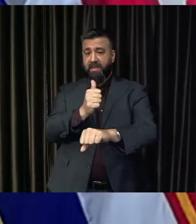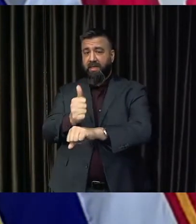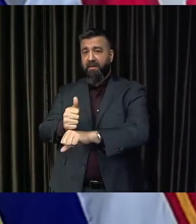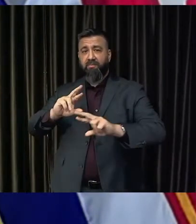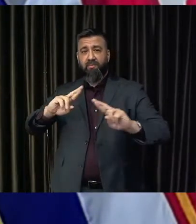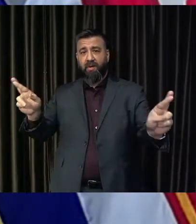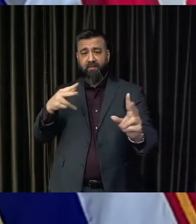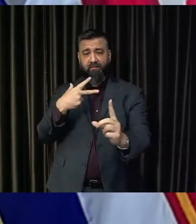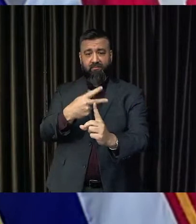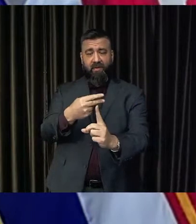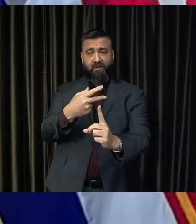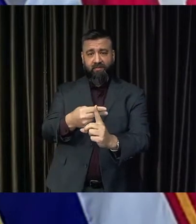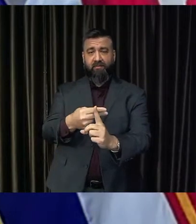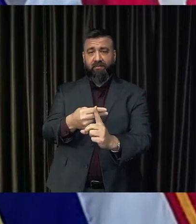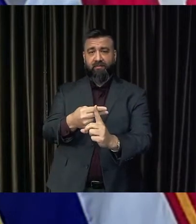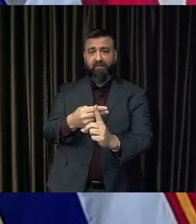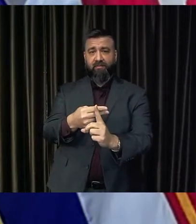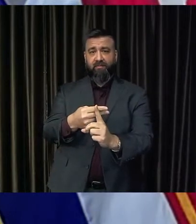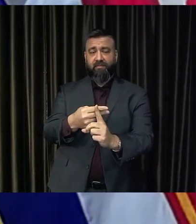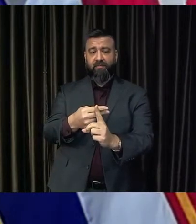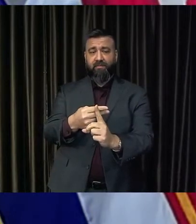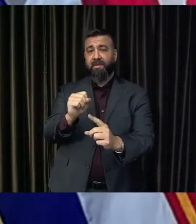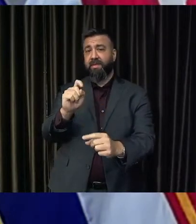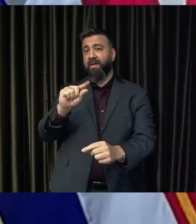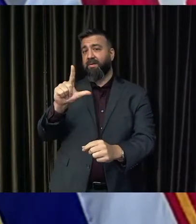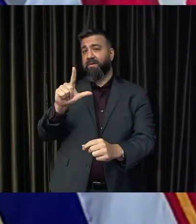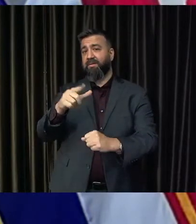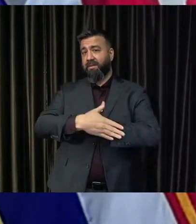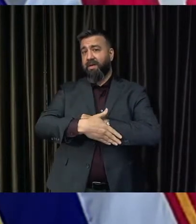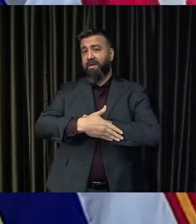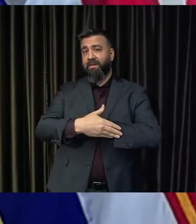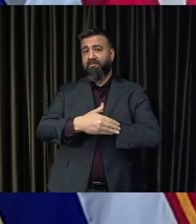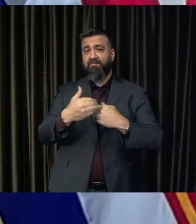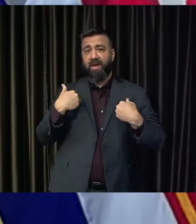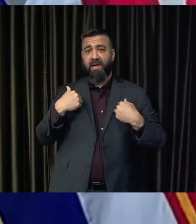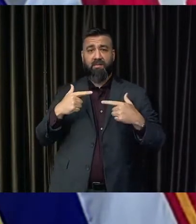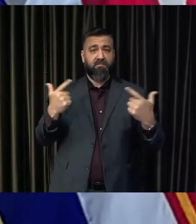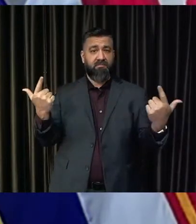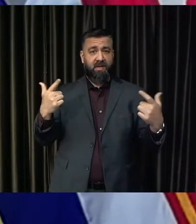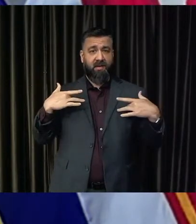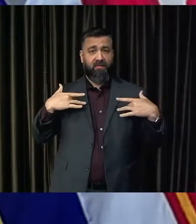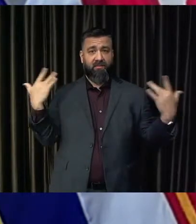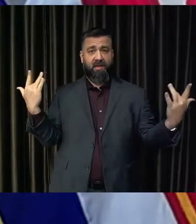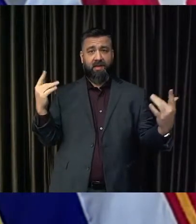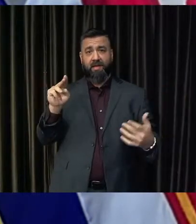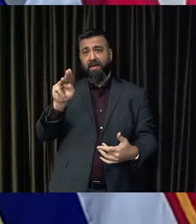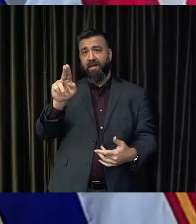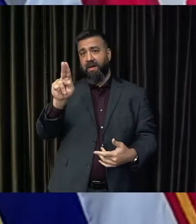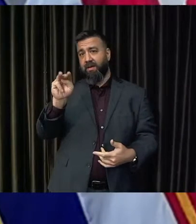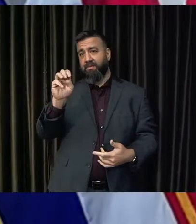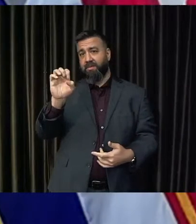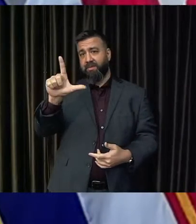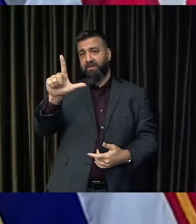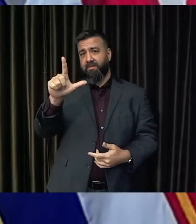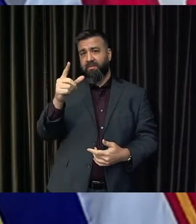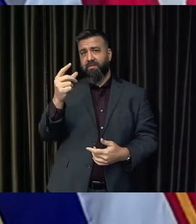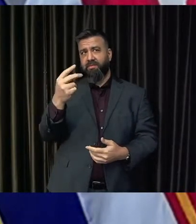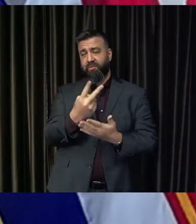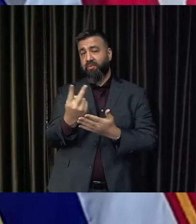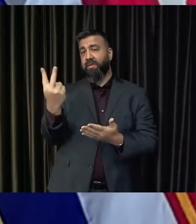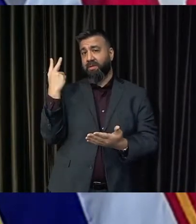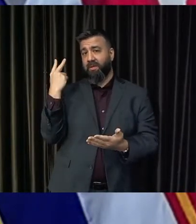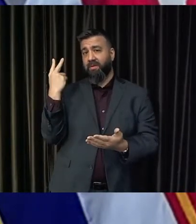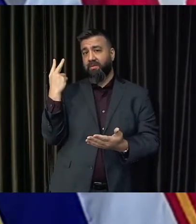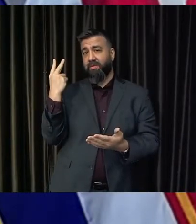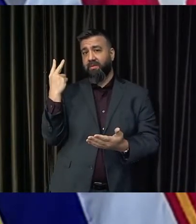day. St. Louis County has had a successful large-scale vaccine event at UMSL 2 Saturdays ago, where the